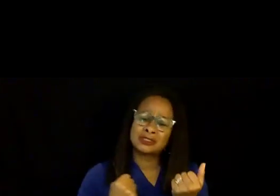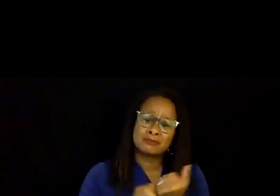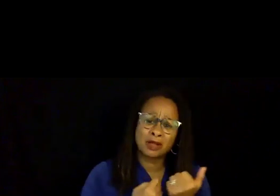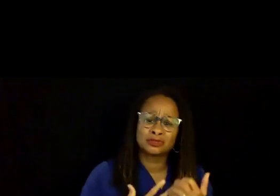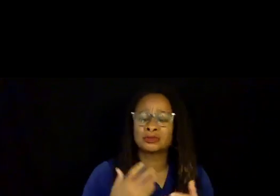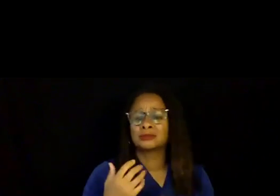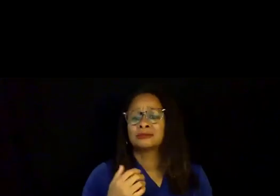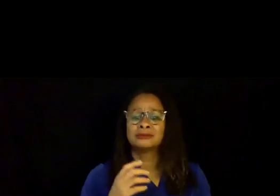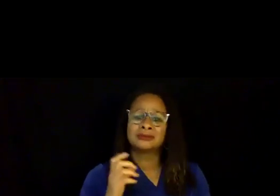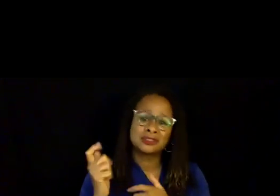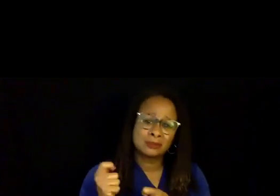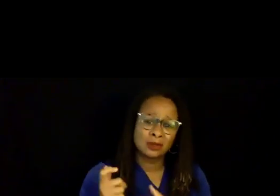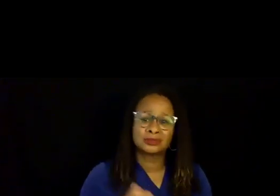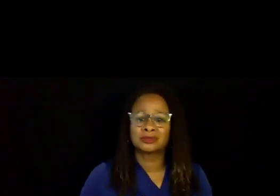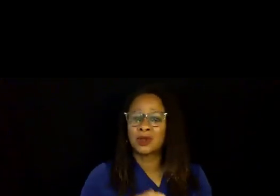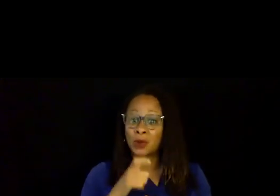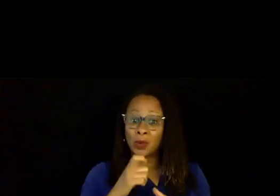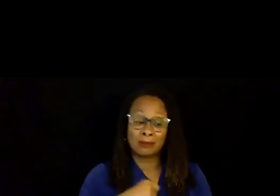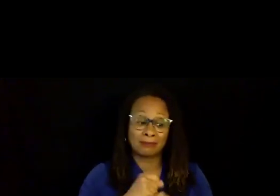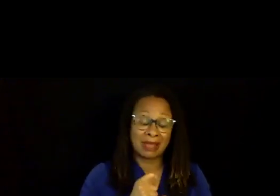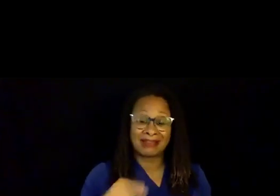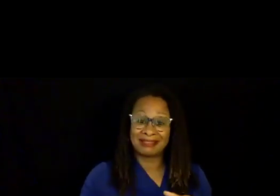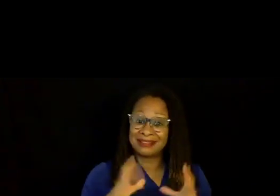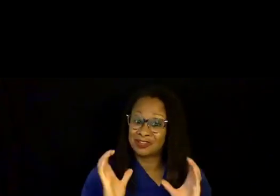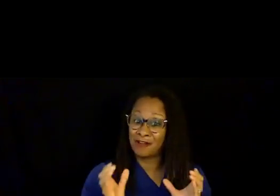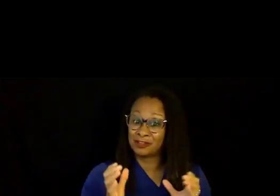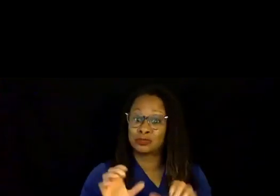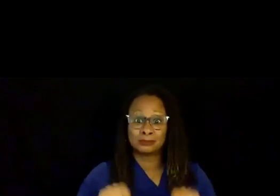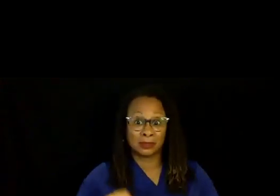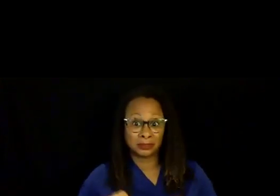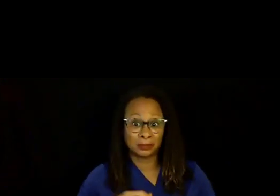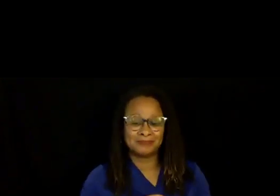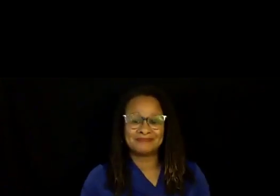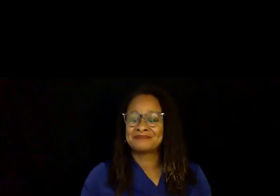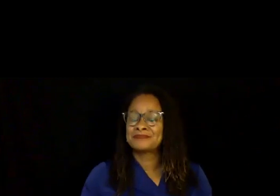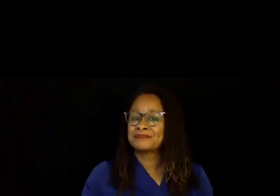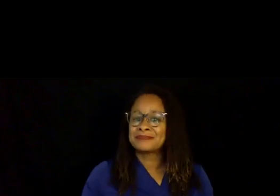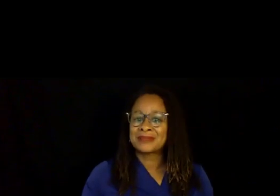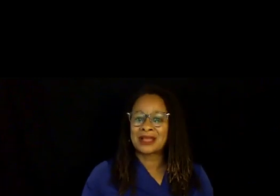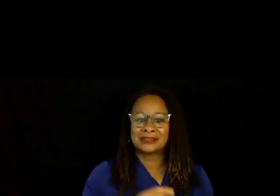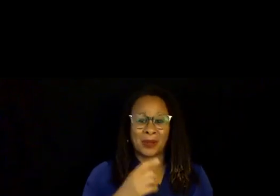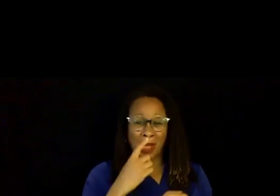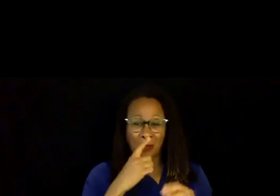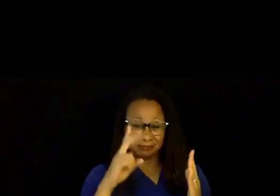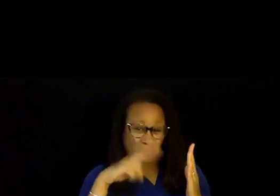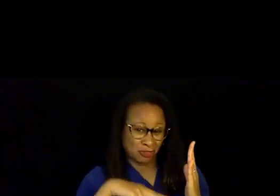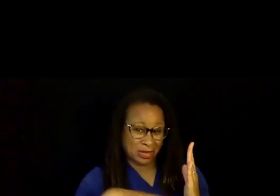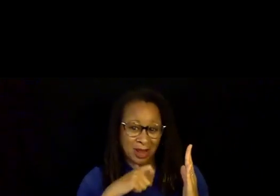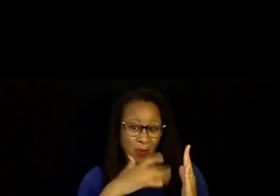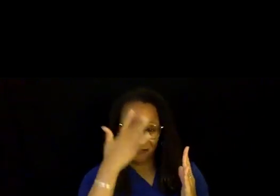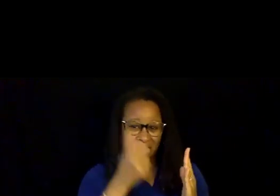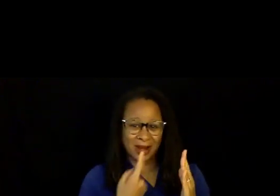these conversations and Getting Real in the digital space possible. So pardon me while I read them, I don't want to forget